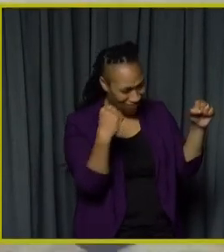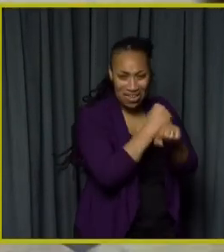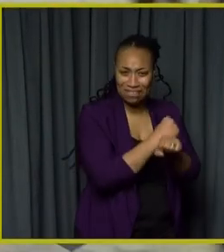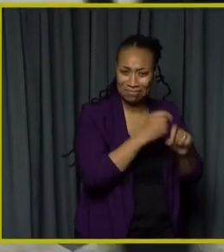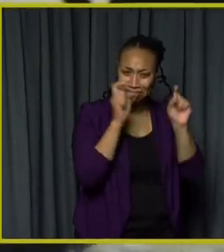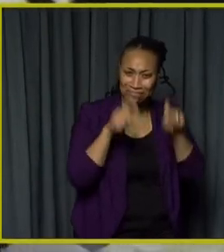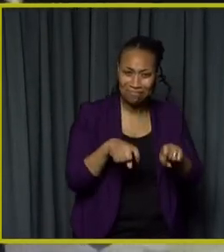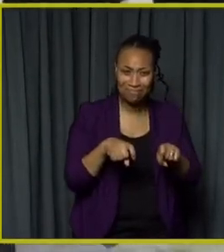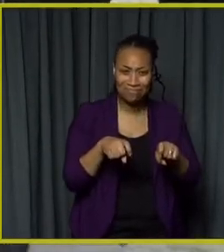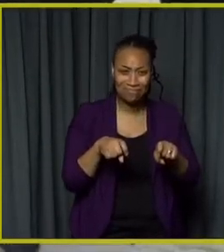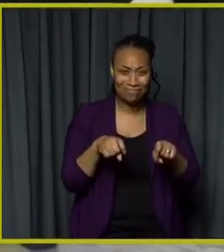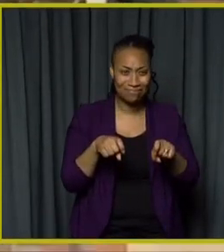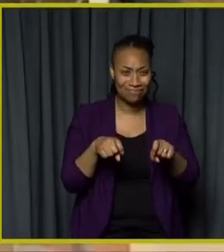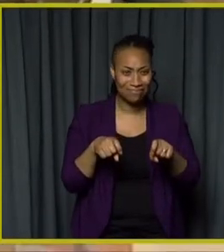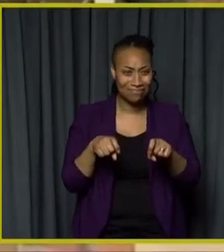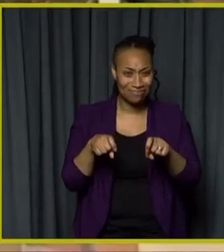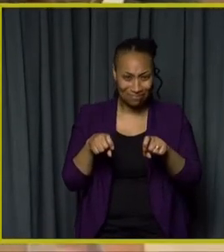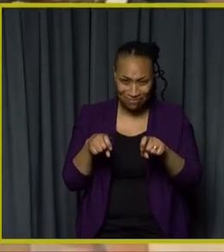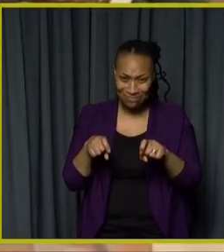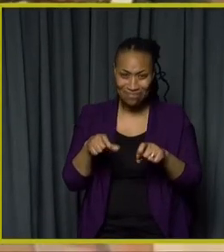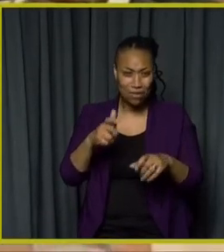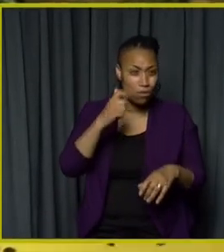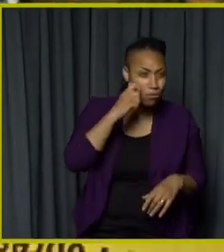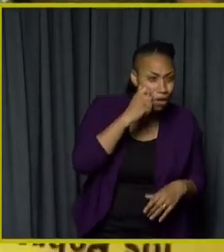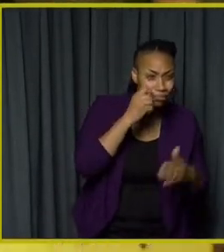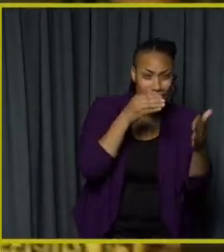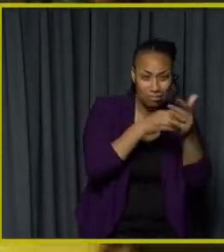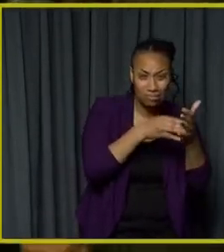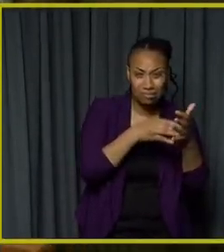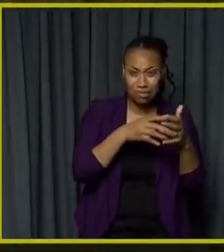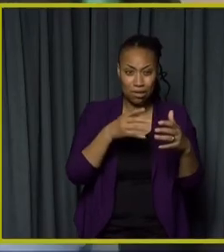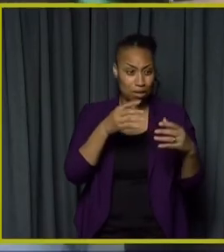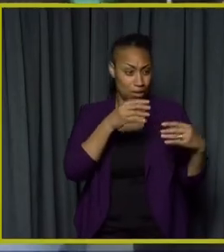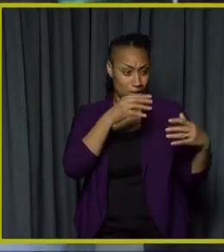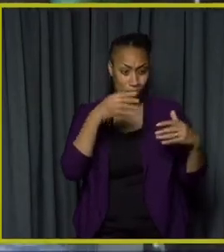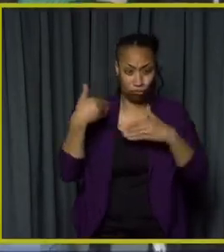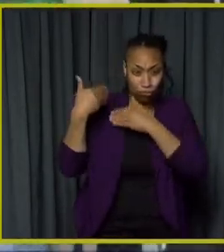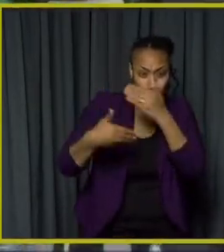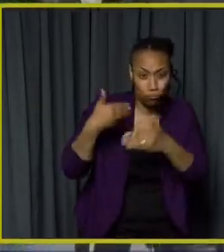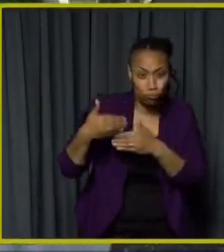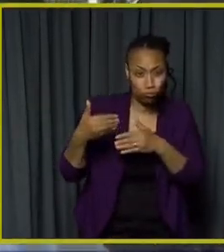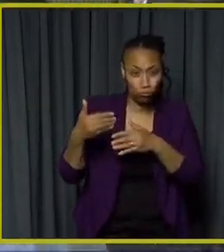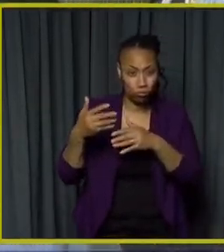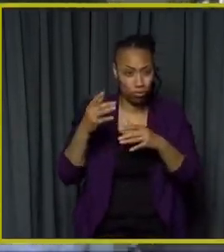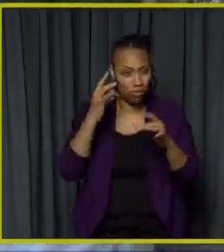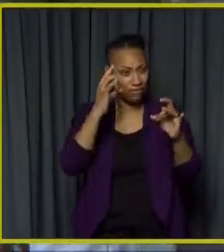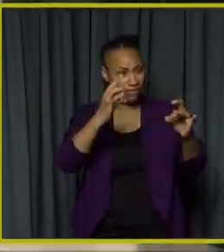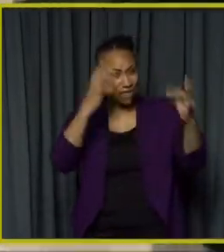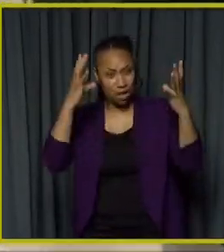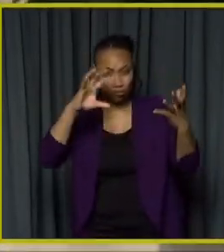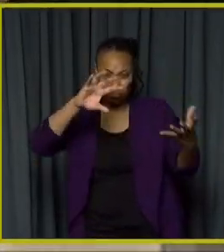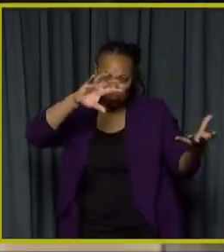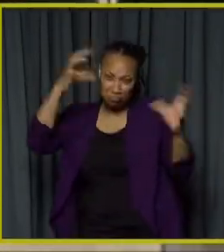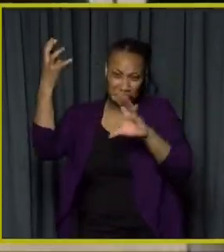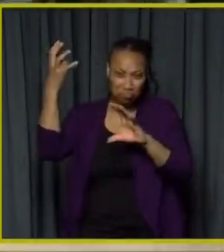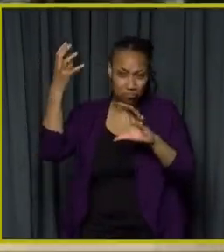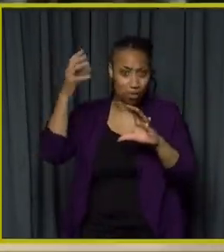multiracial, intergenerational, nonviolent army of the poor that will break every chain.